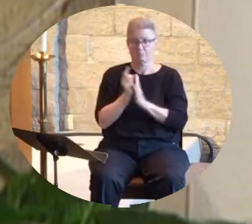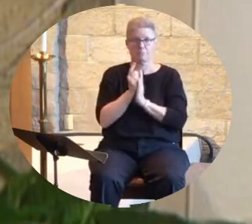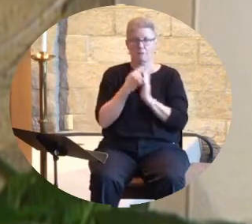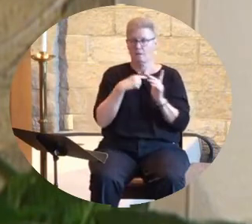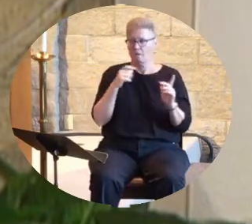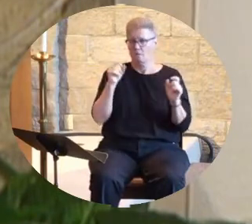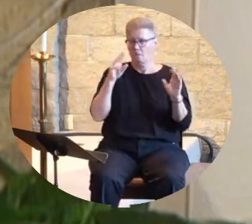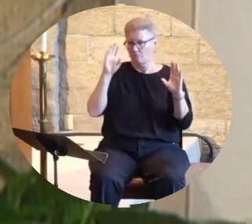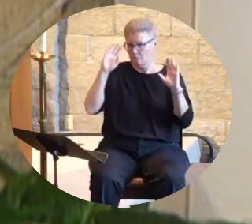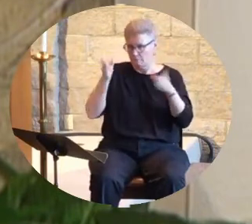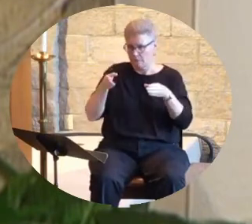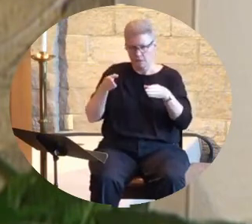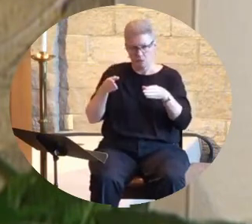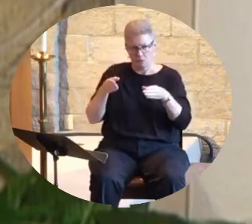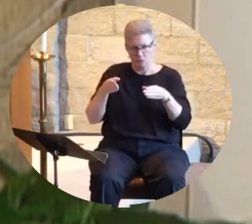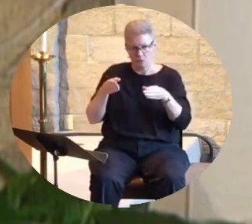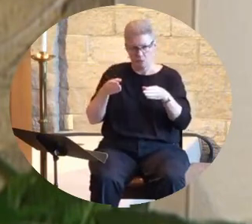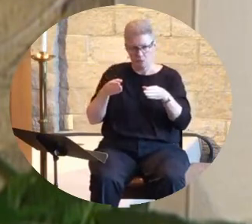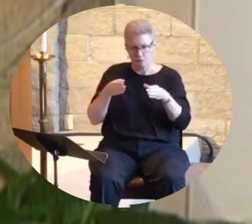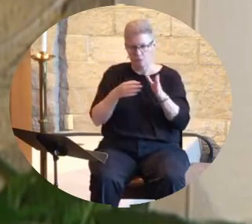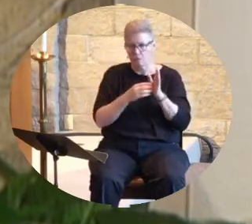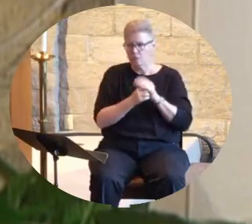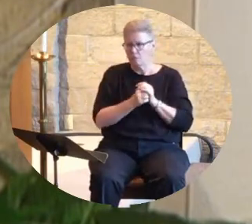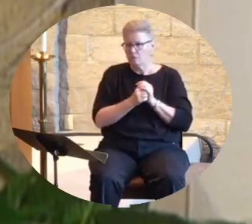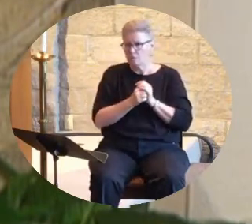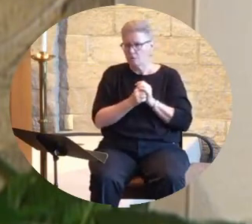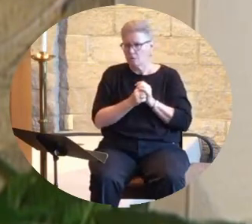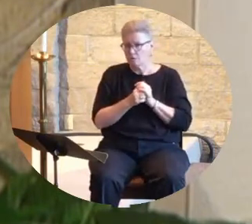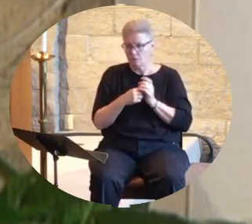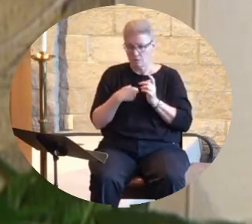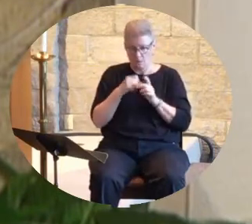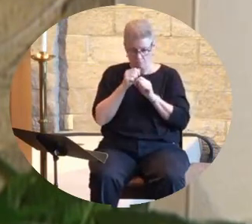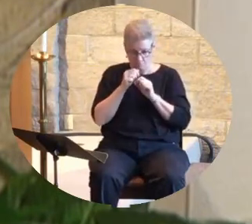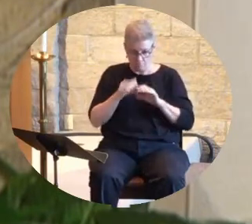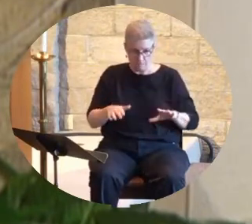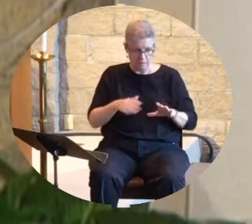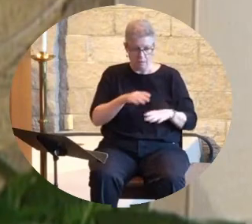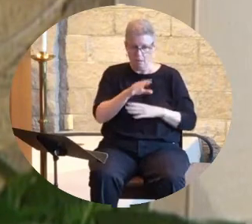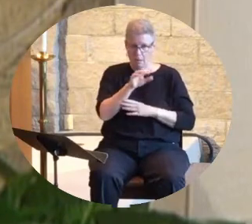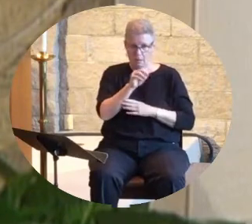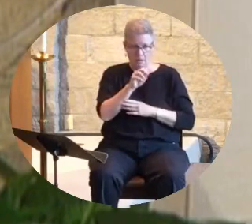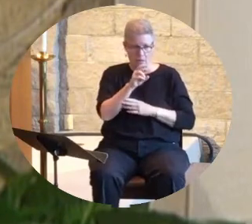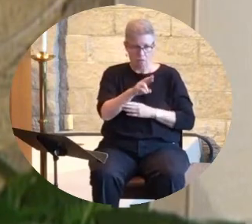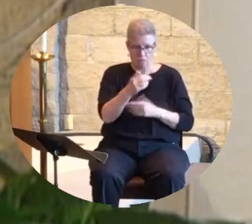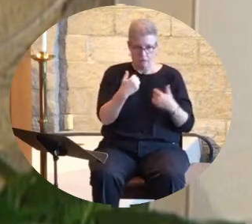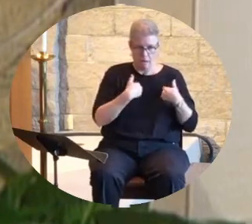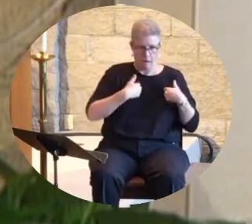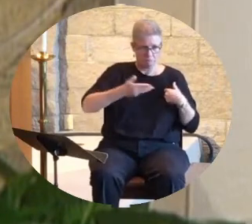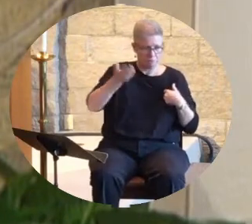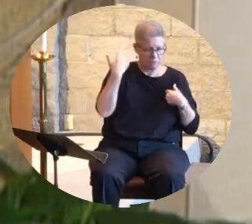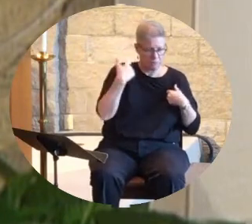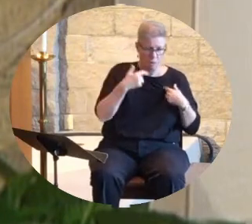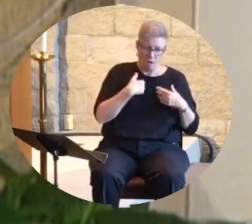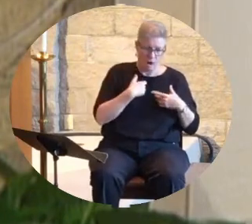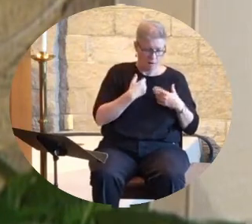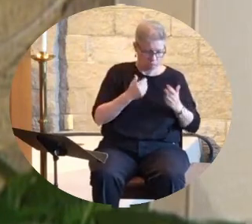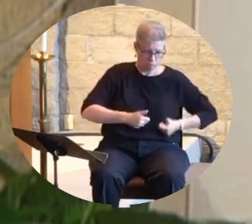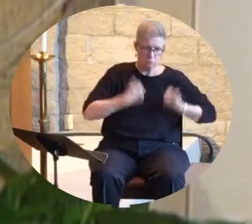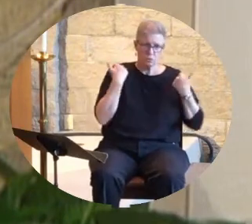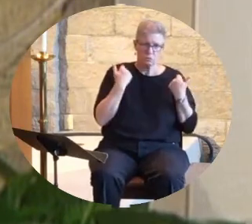Immediately, I paid close attention because I am blessed to be a cancer survivor. But I believe it was